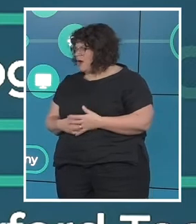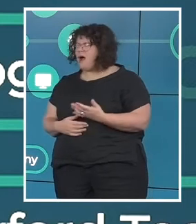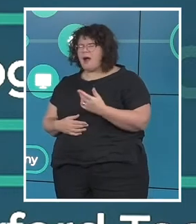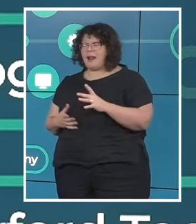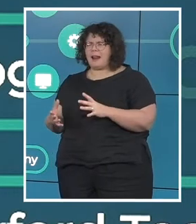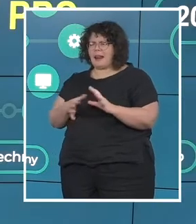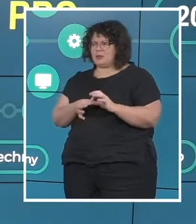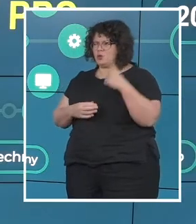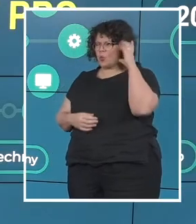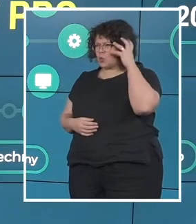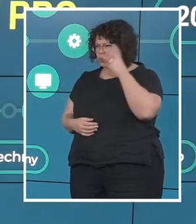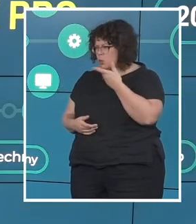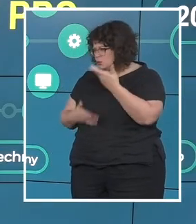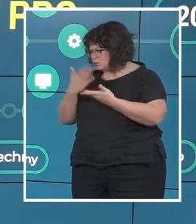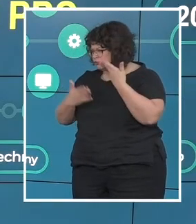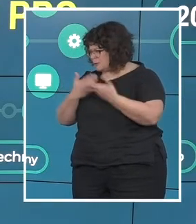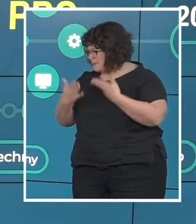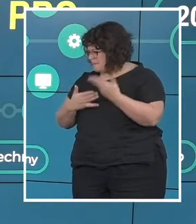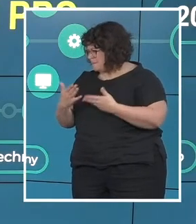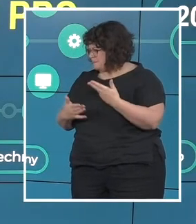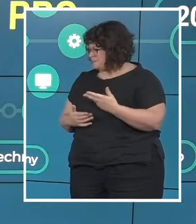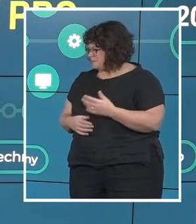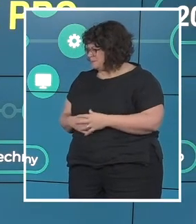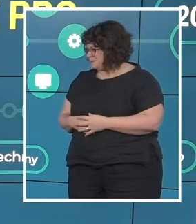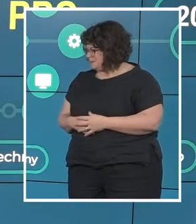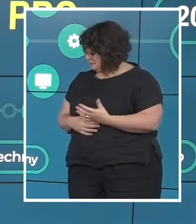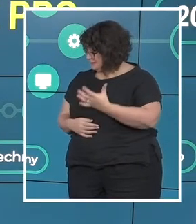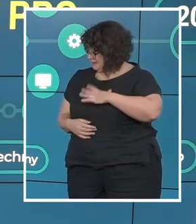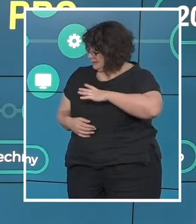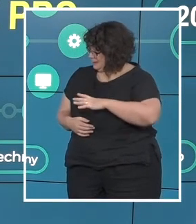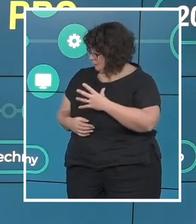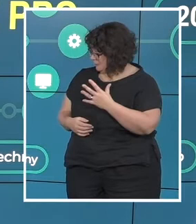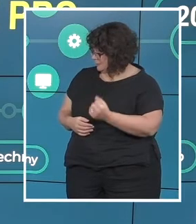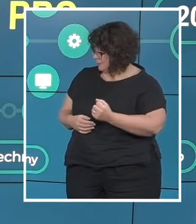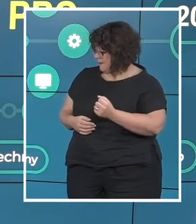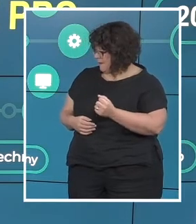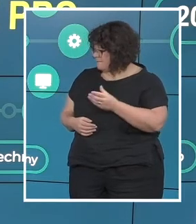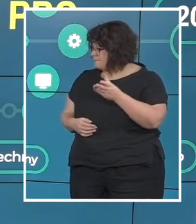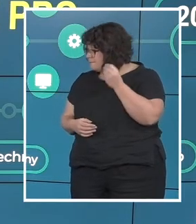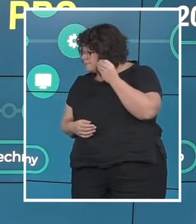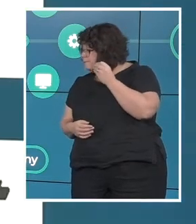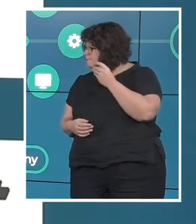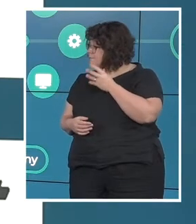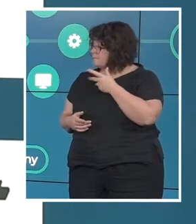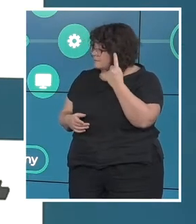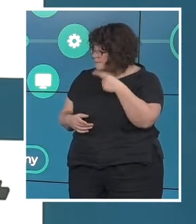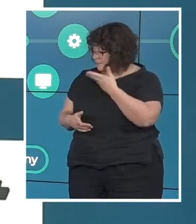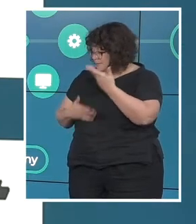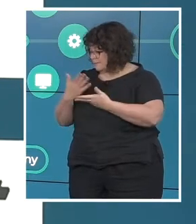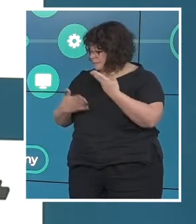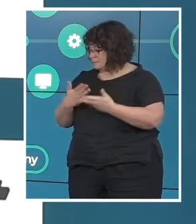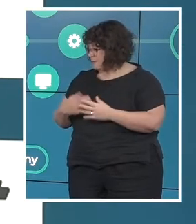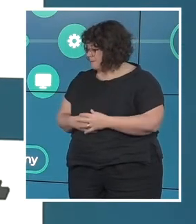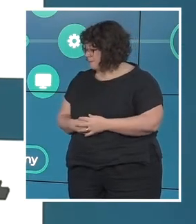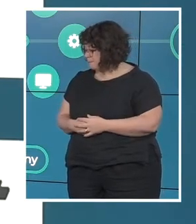video audio described? I think there's definitely is, because even though if it's just music